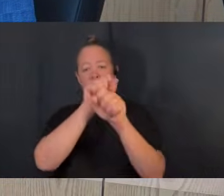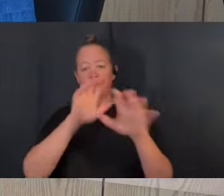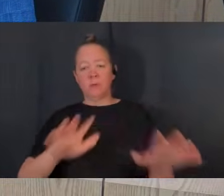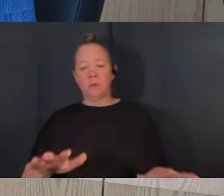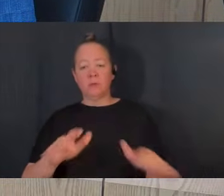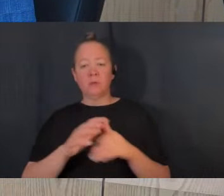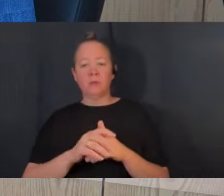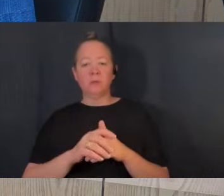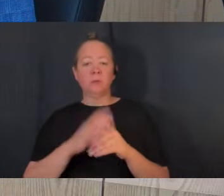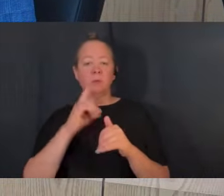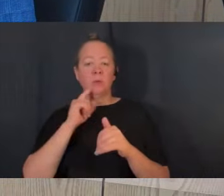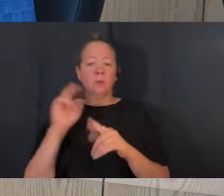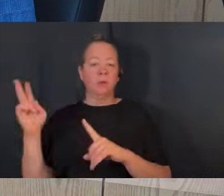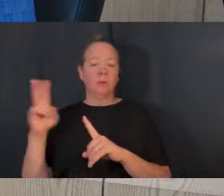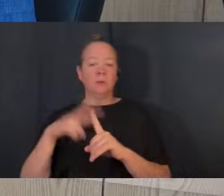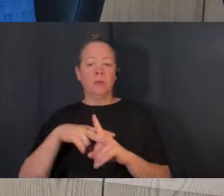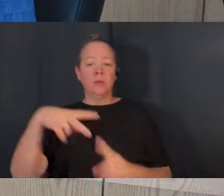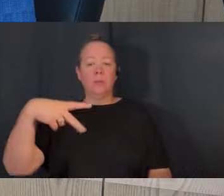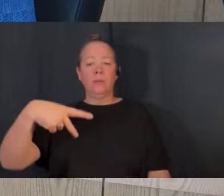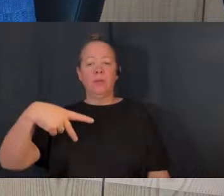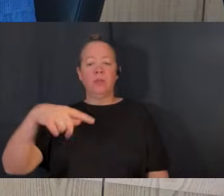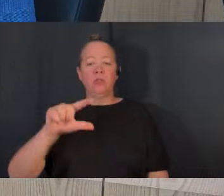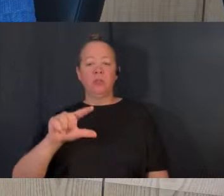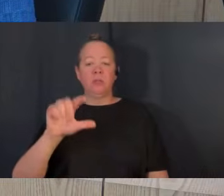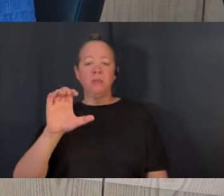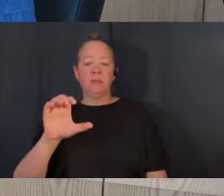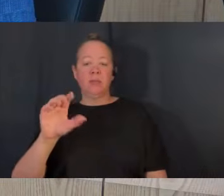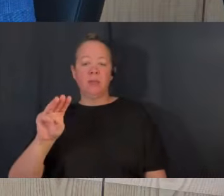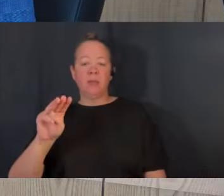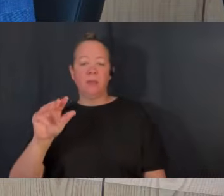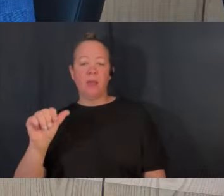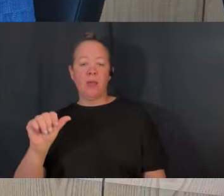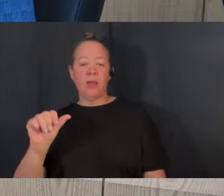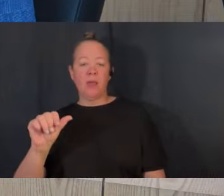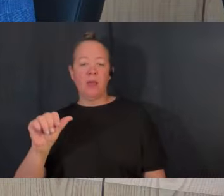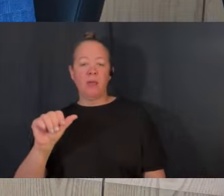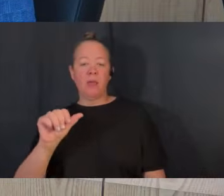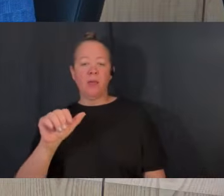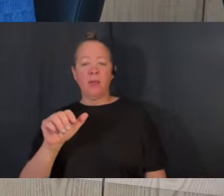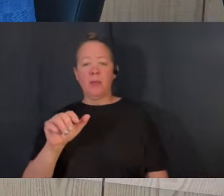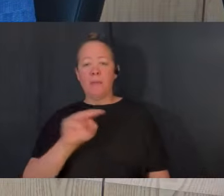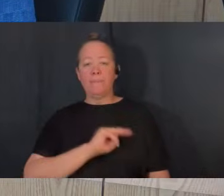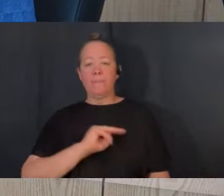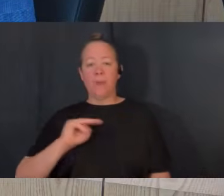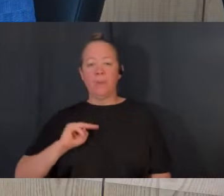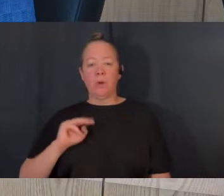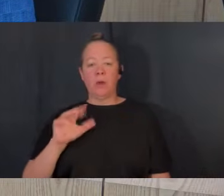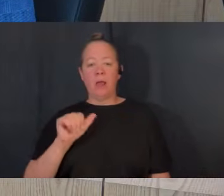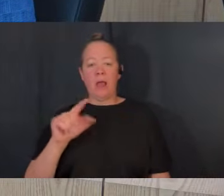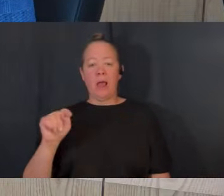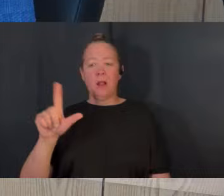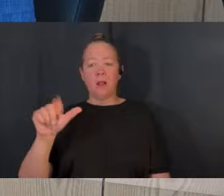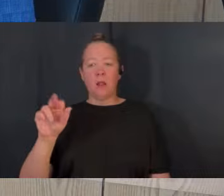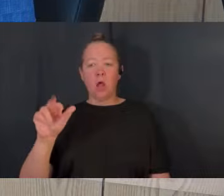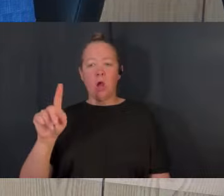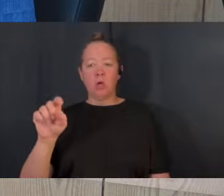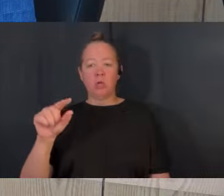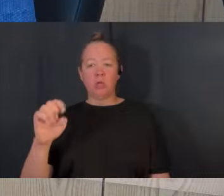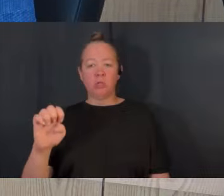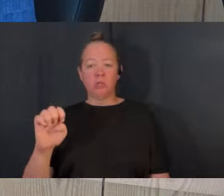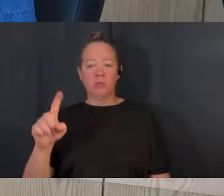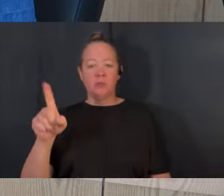large seat. That is the organization with all 27 municipalities in Prince George's County.